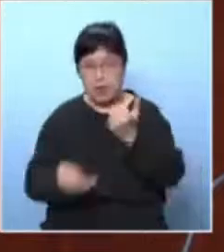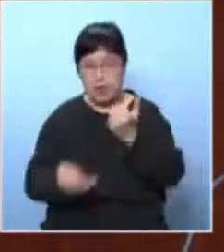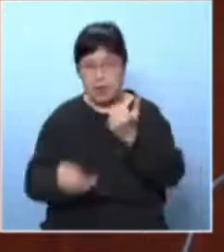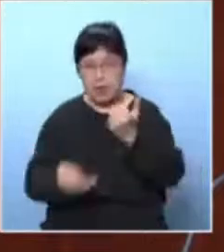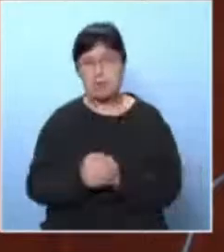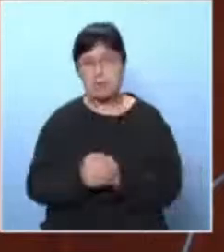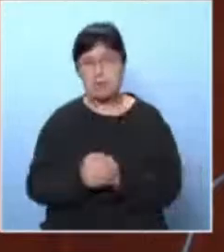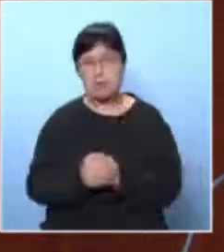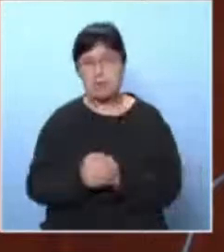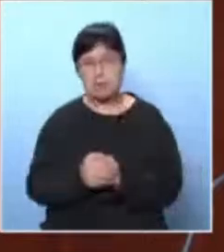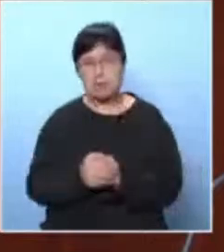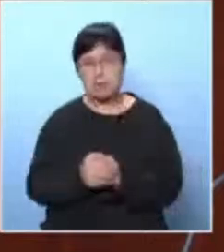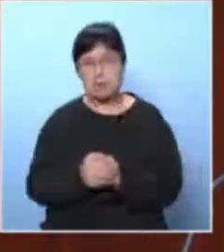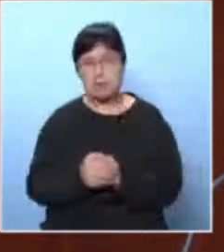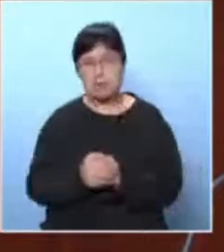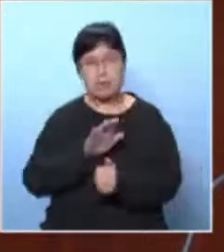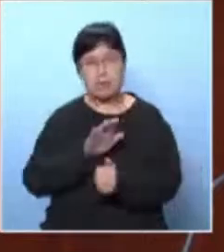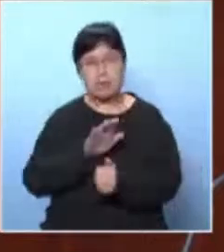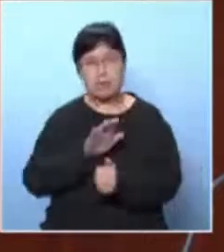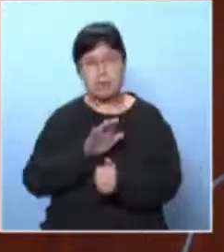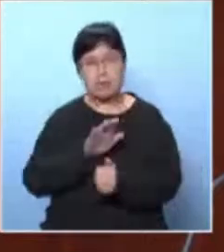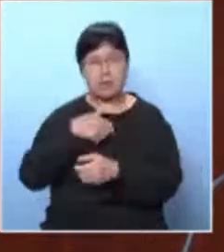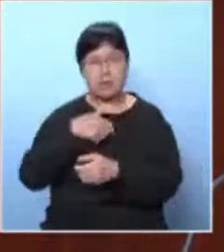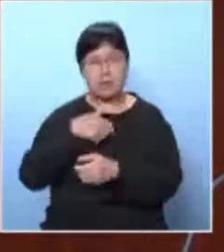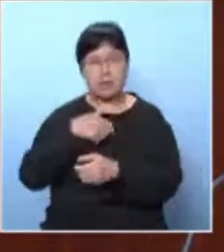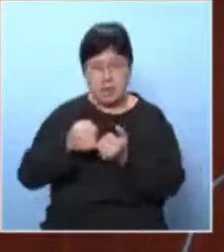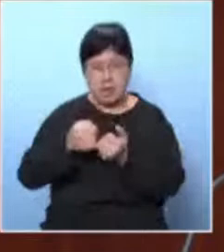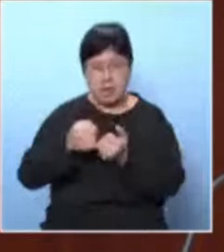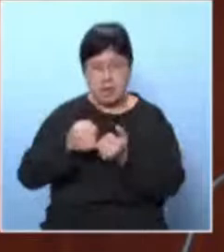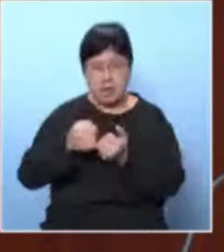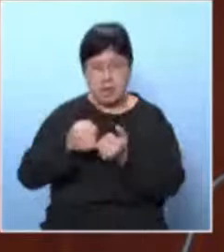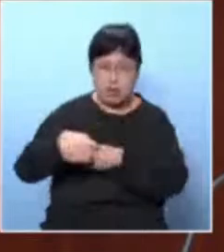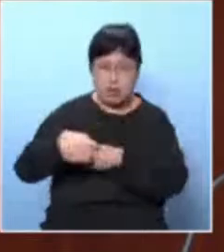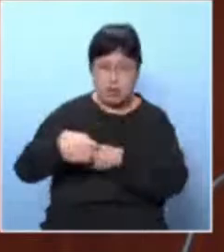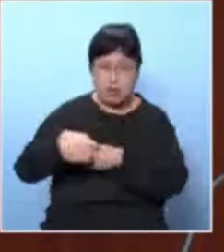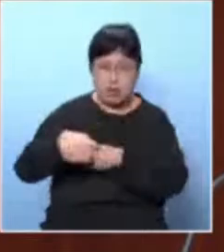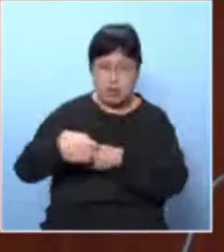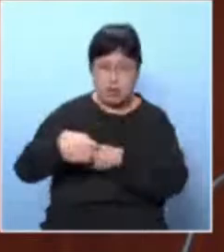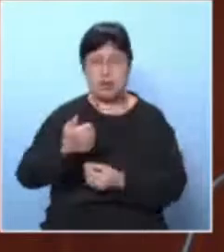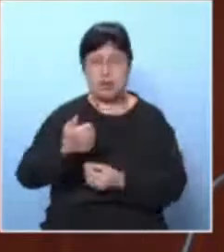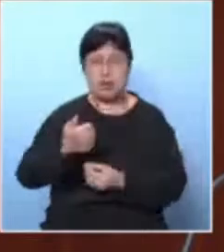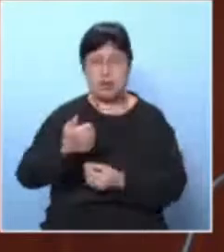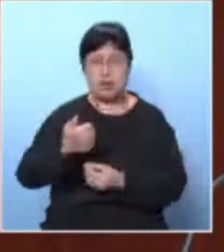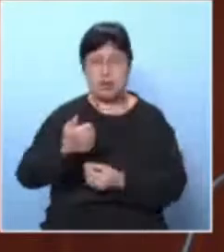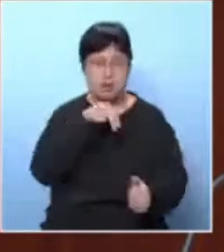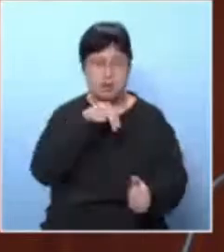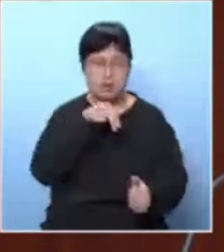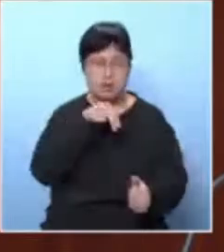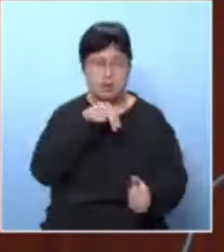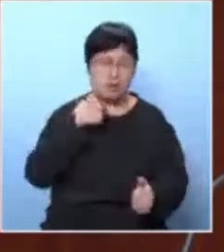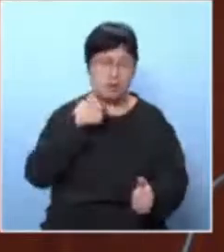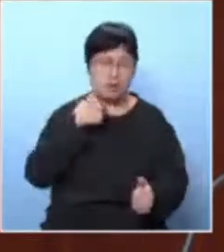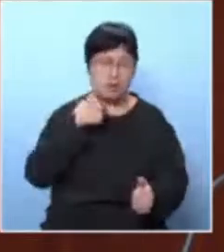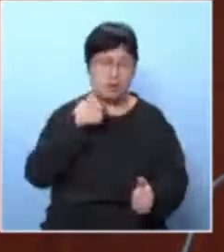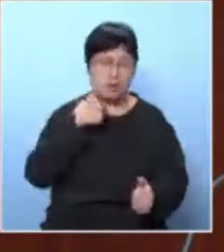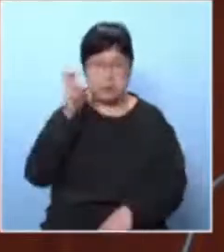strengthening support for the elderly, including the development of the silver economy.